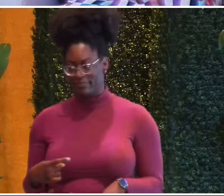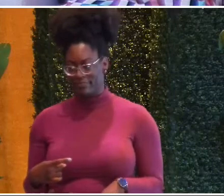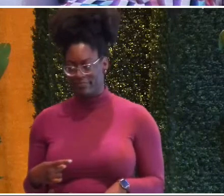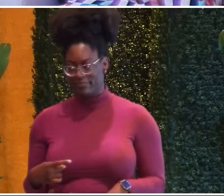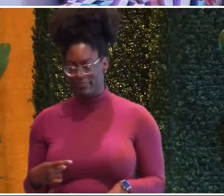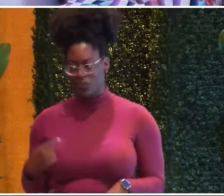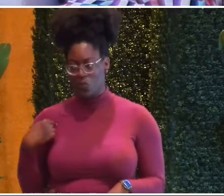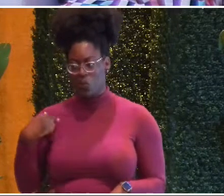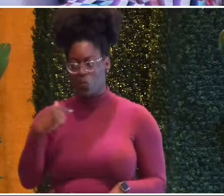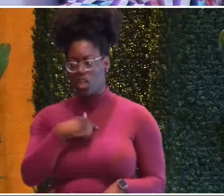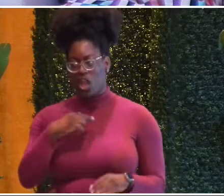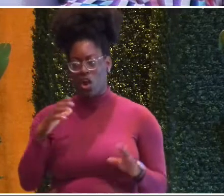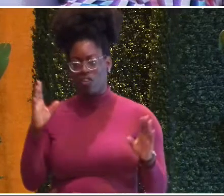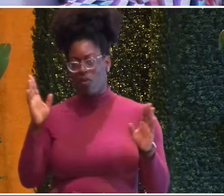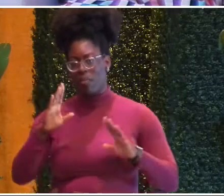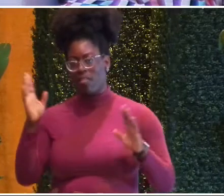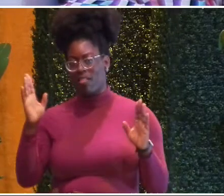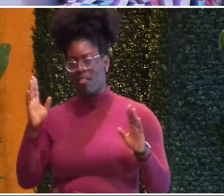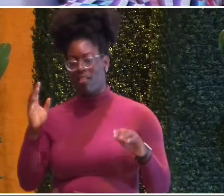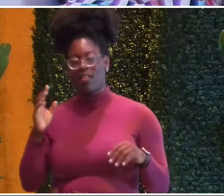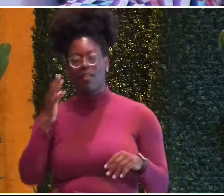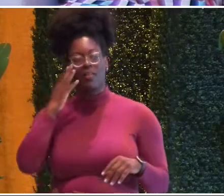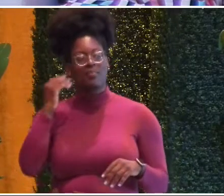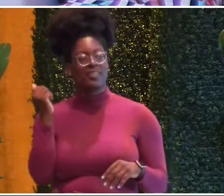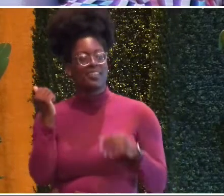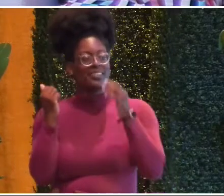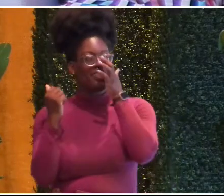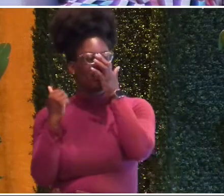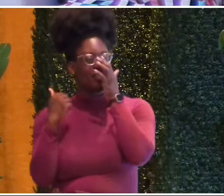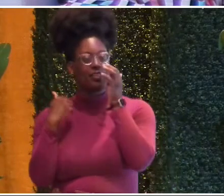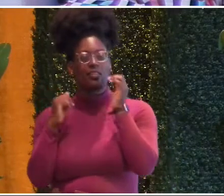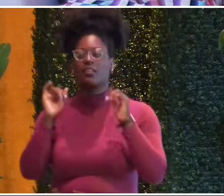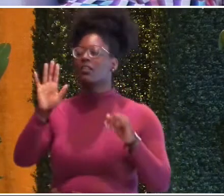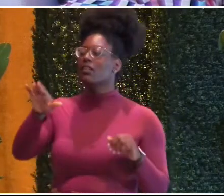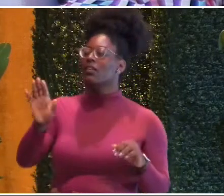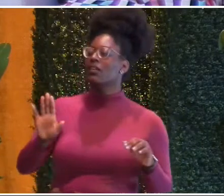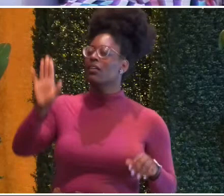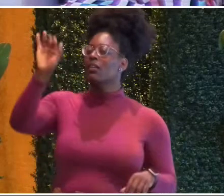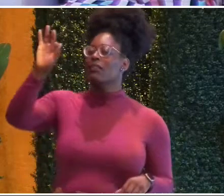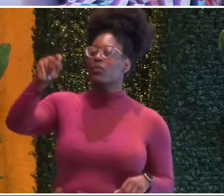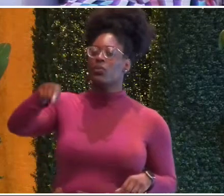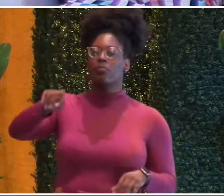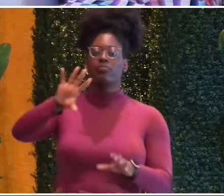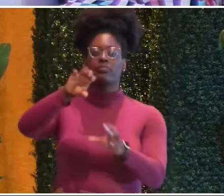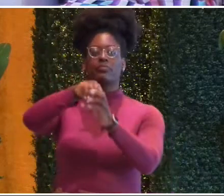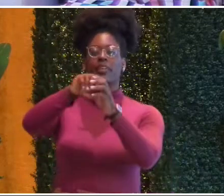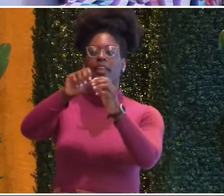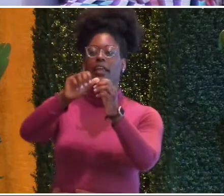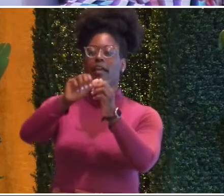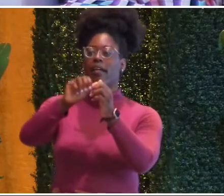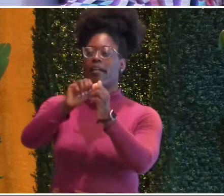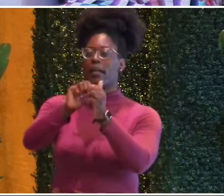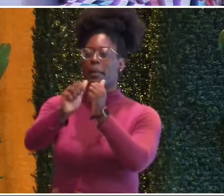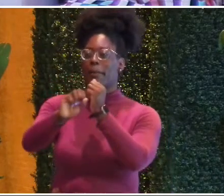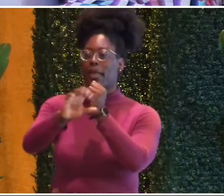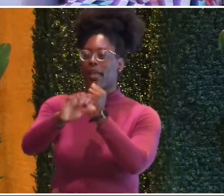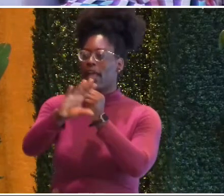we have all these visions, we have all these beautiful ways of working together. Raise your hand if you've been in a campaign or a project and it went all the way